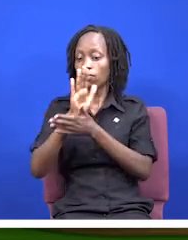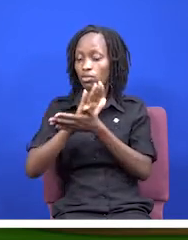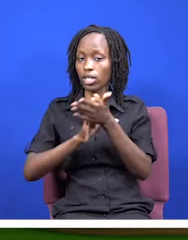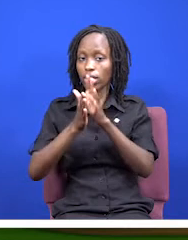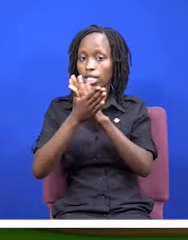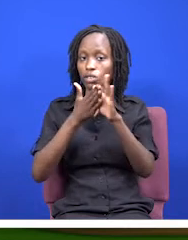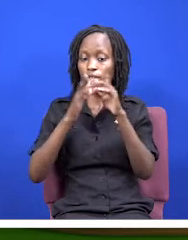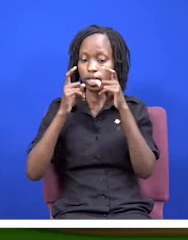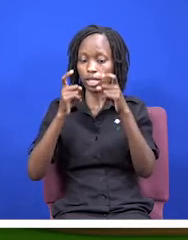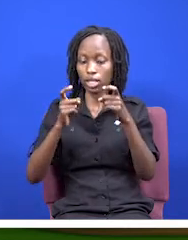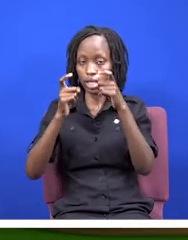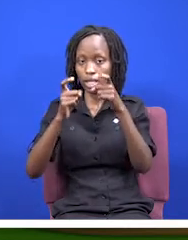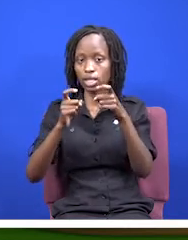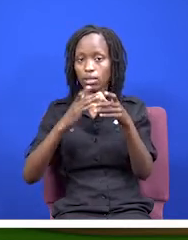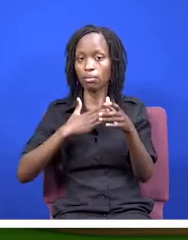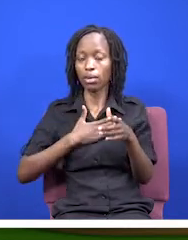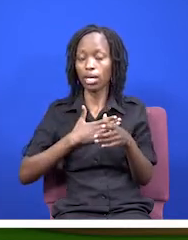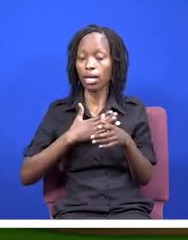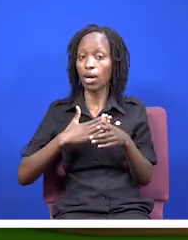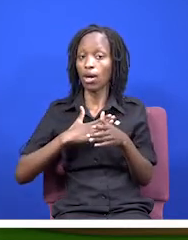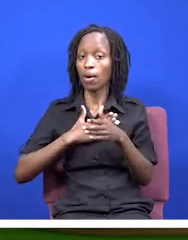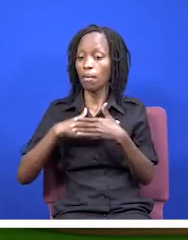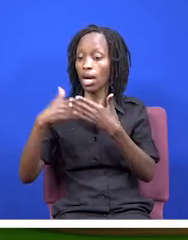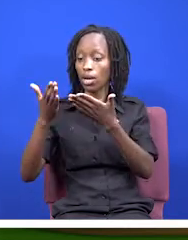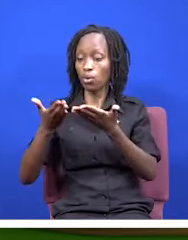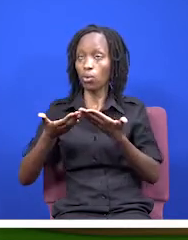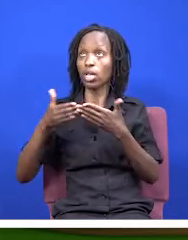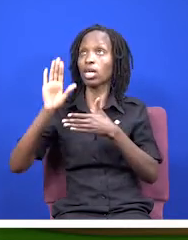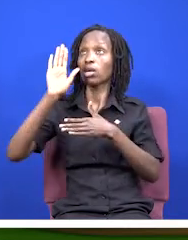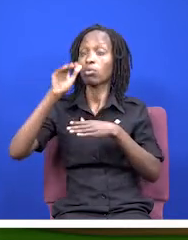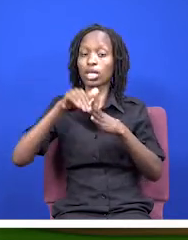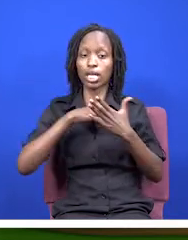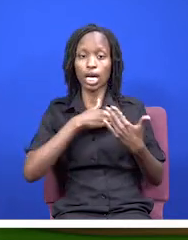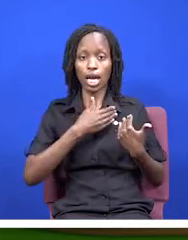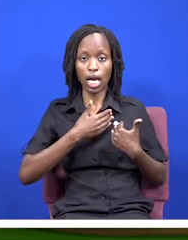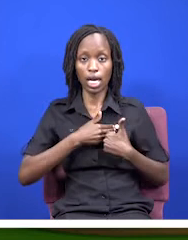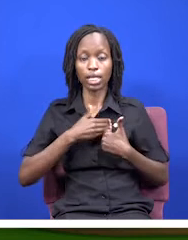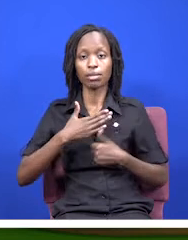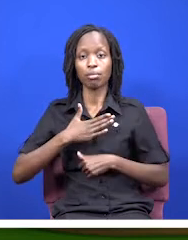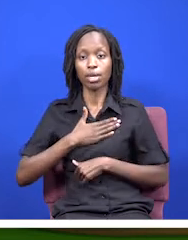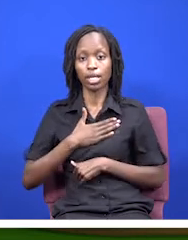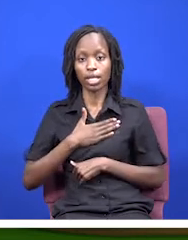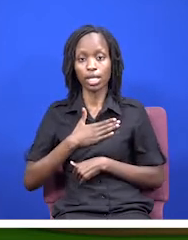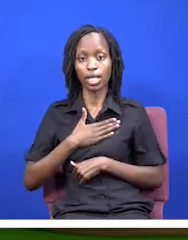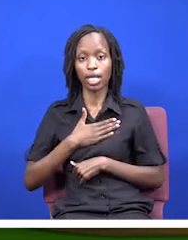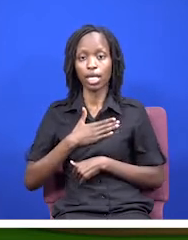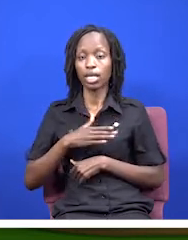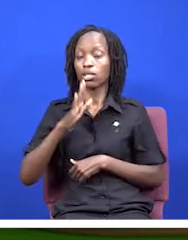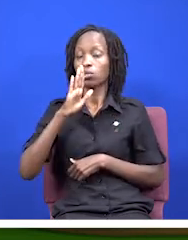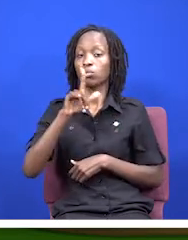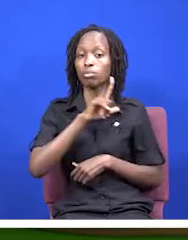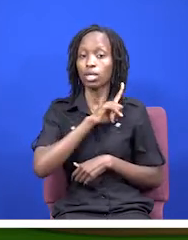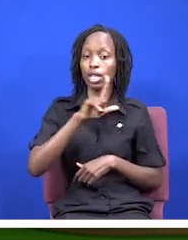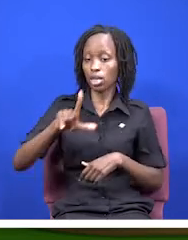my sins. For forgiving my sins. I invite you in my heart. I invite you in my heart.